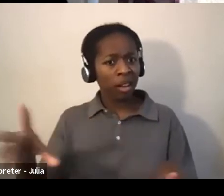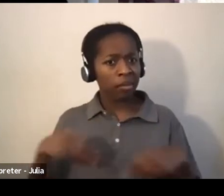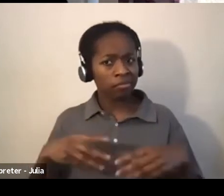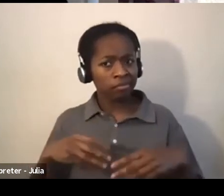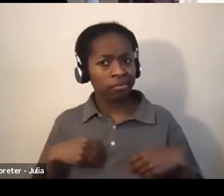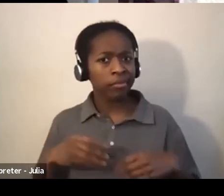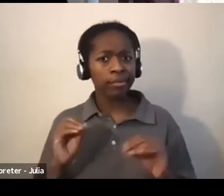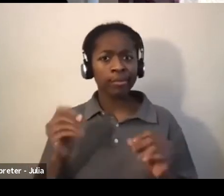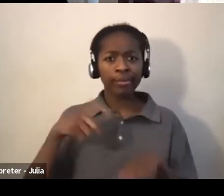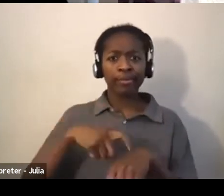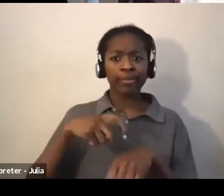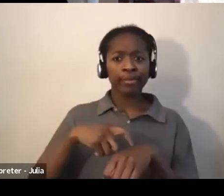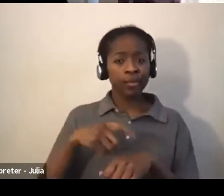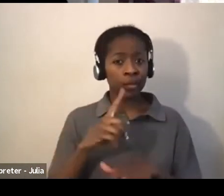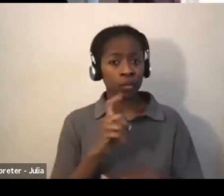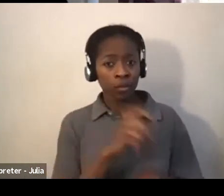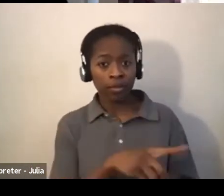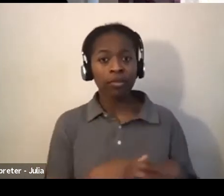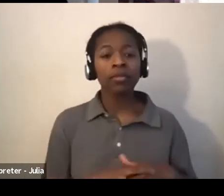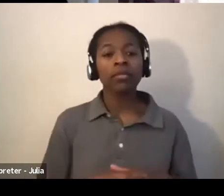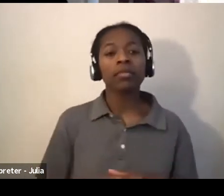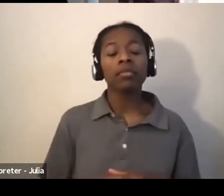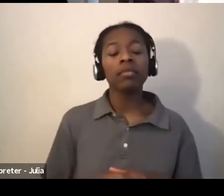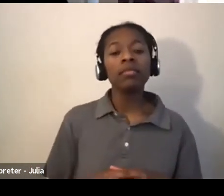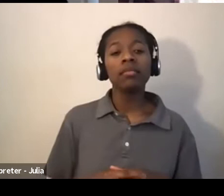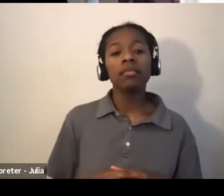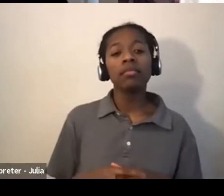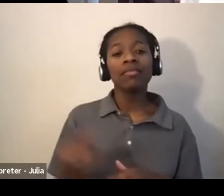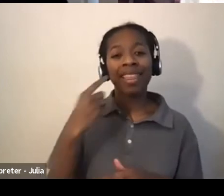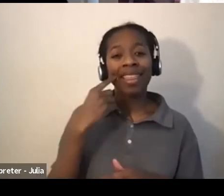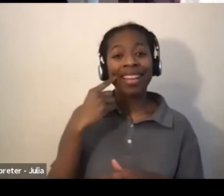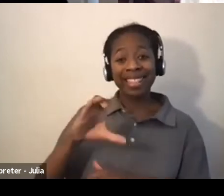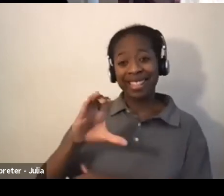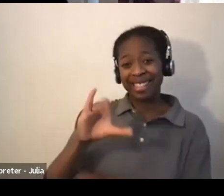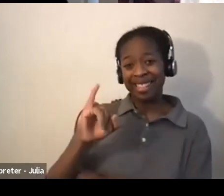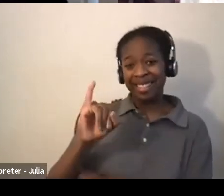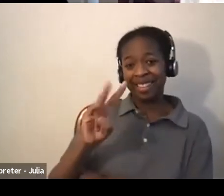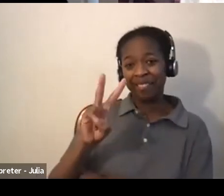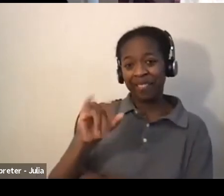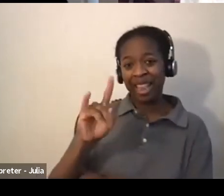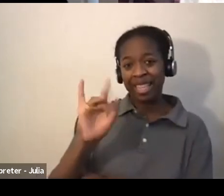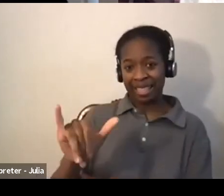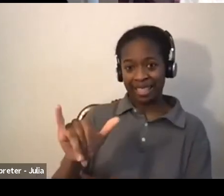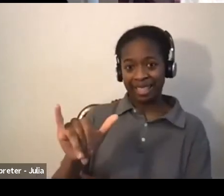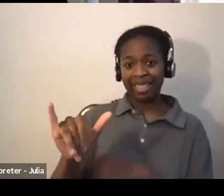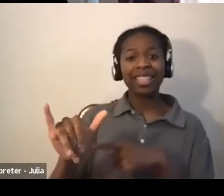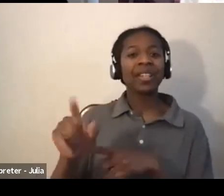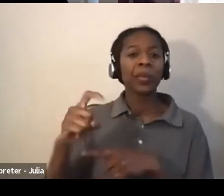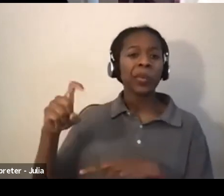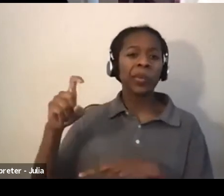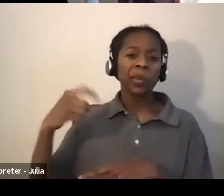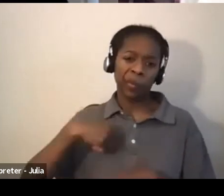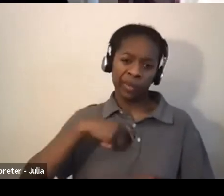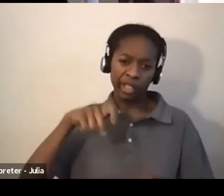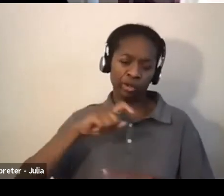it and disagree. And finally, I think the issue of civility, we need to do something about that. We need to